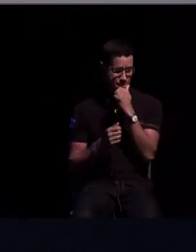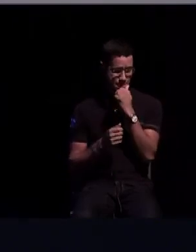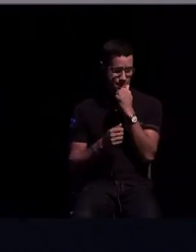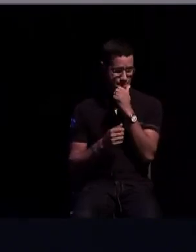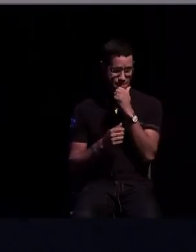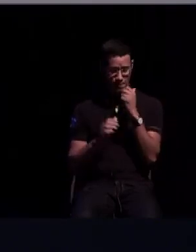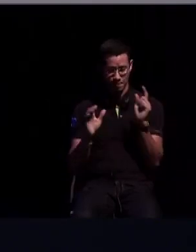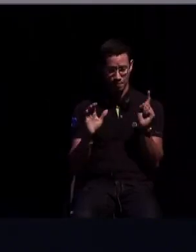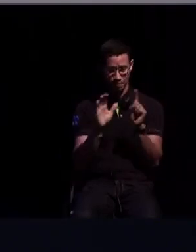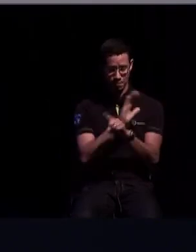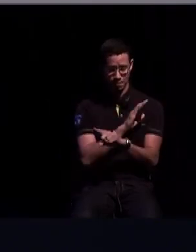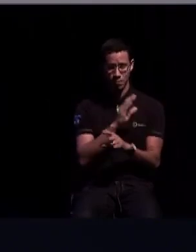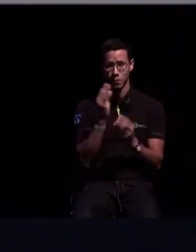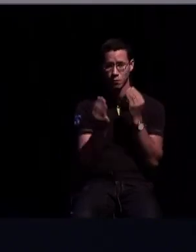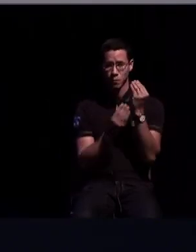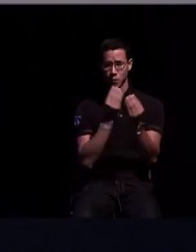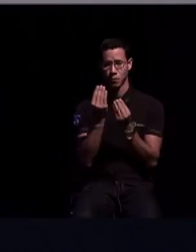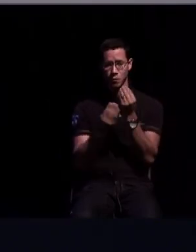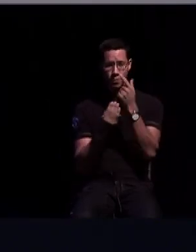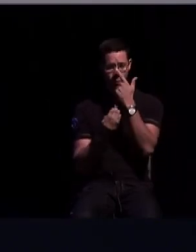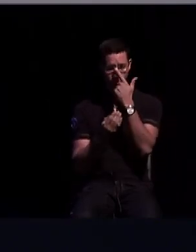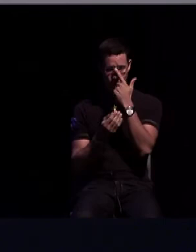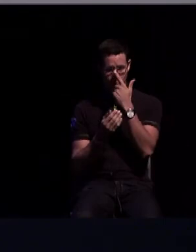la pregunta es cómo